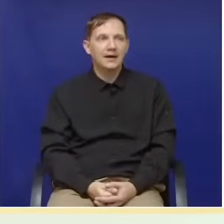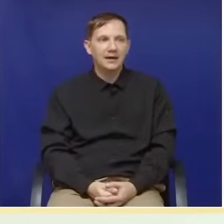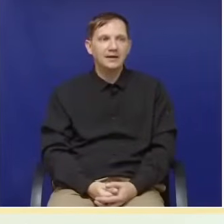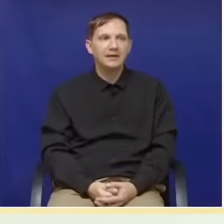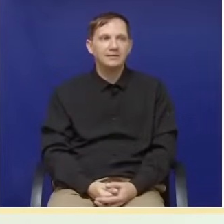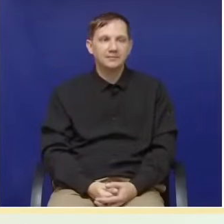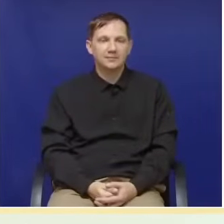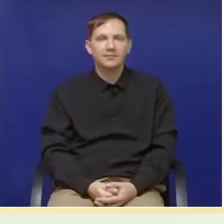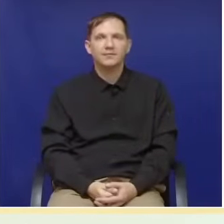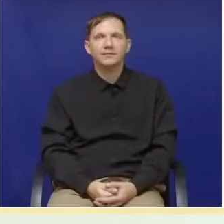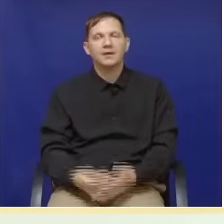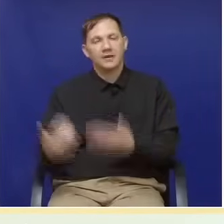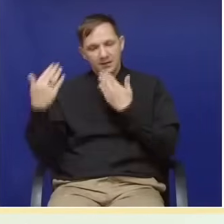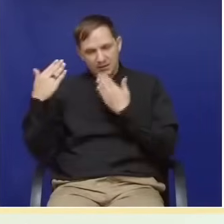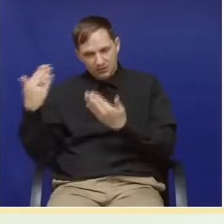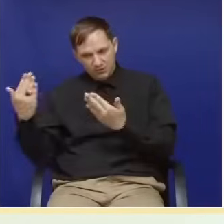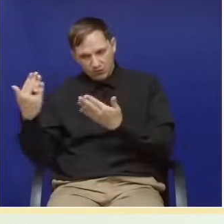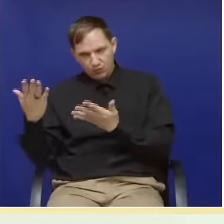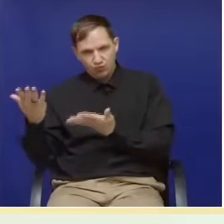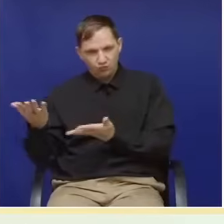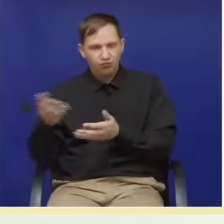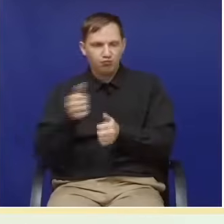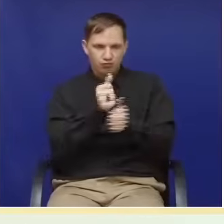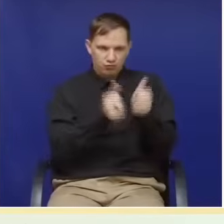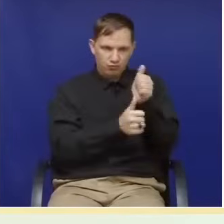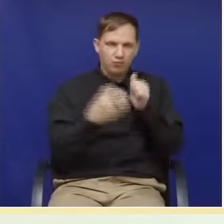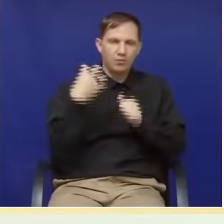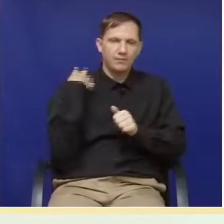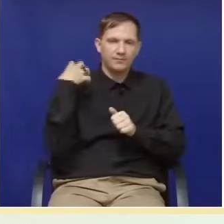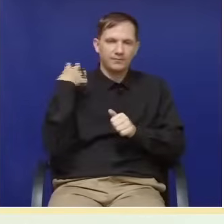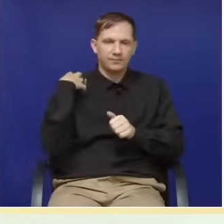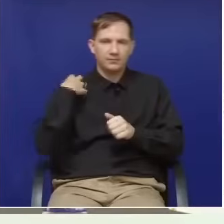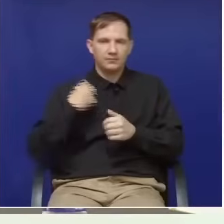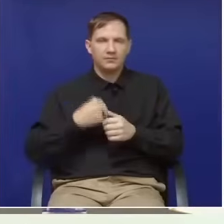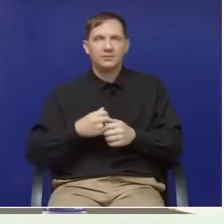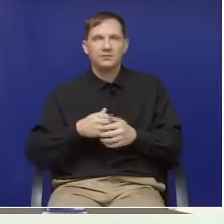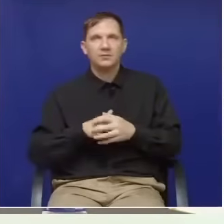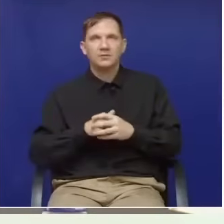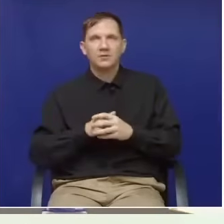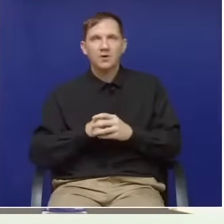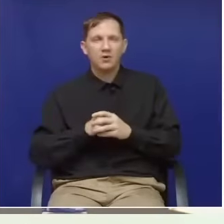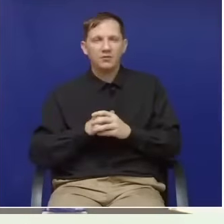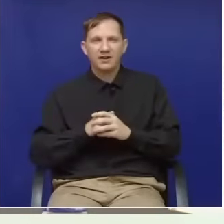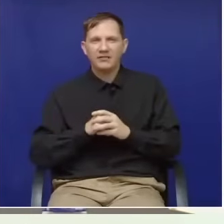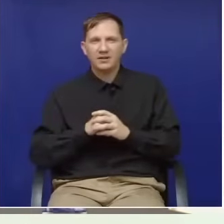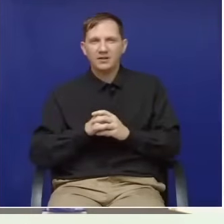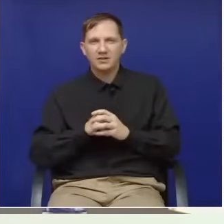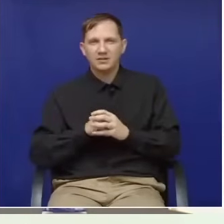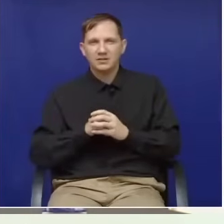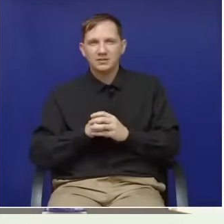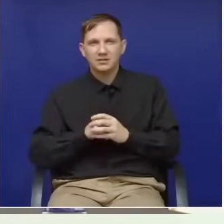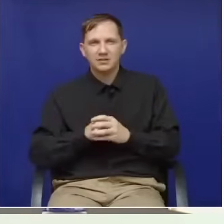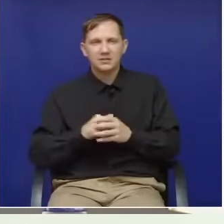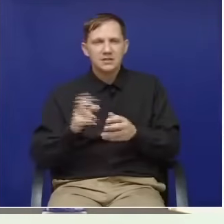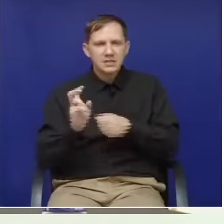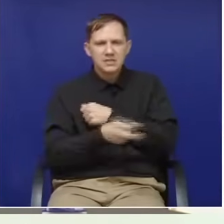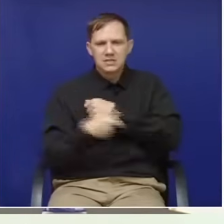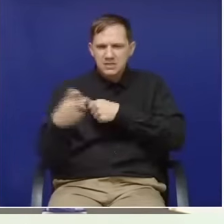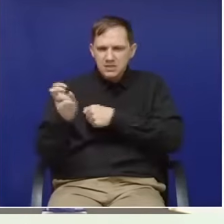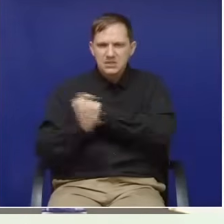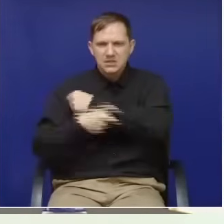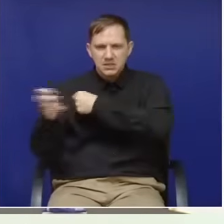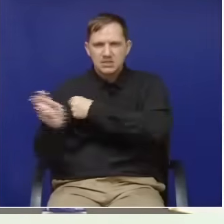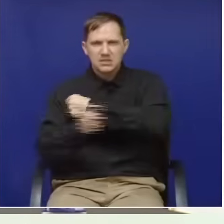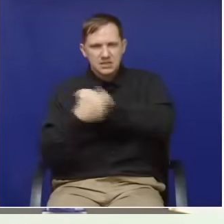Honorable Deputy Minister, given the repeated thefts, break-ins, and